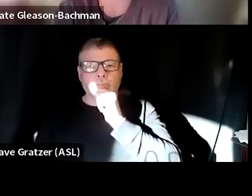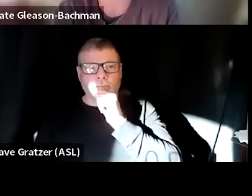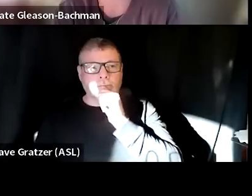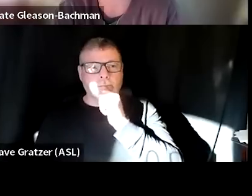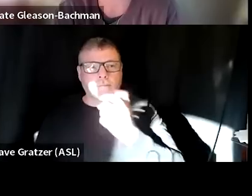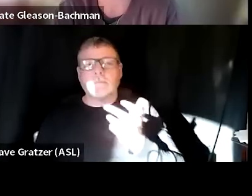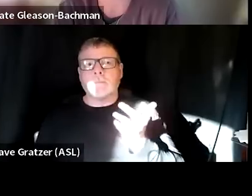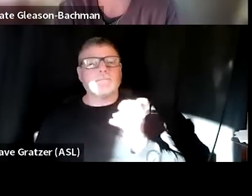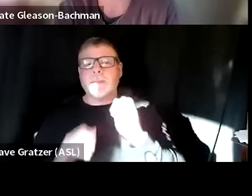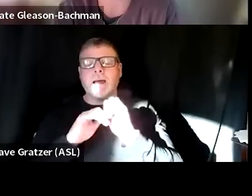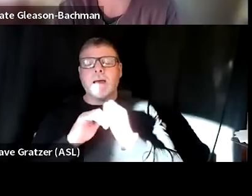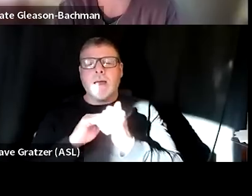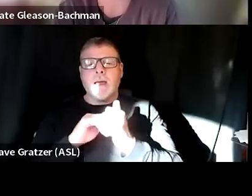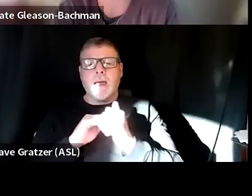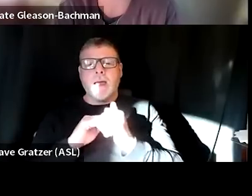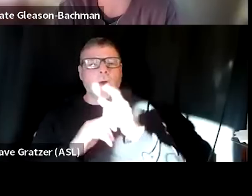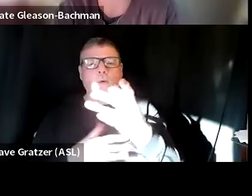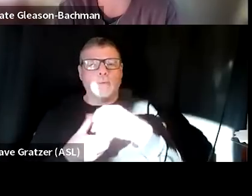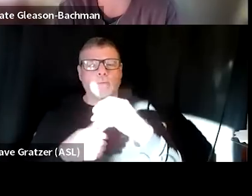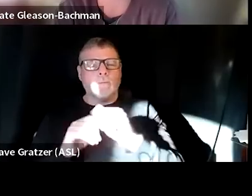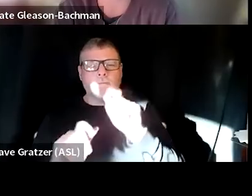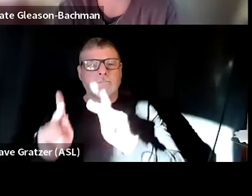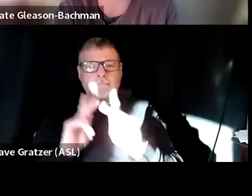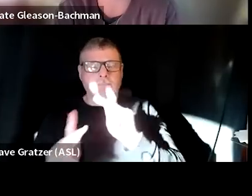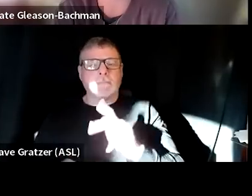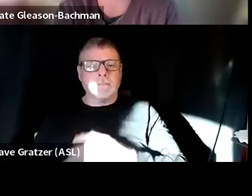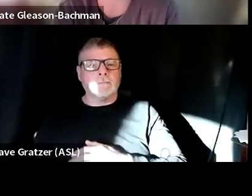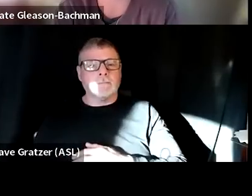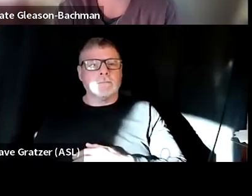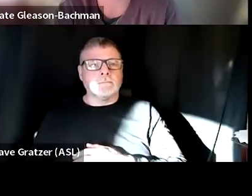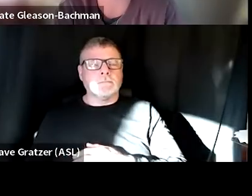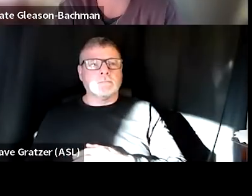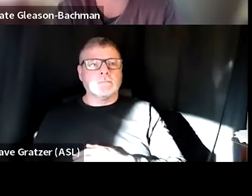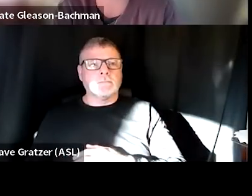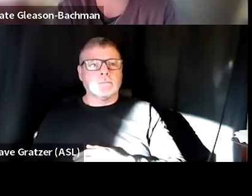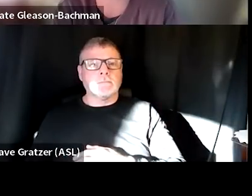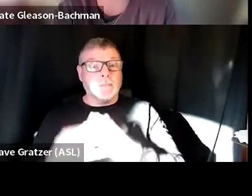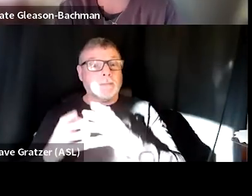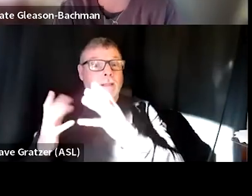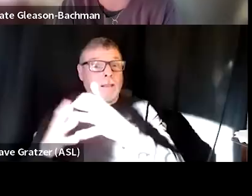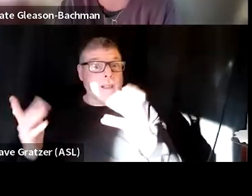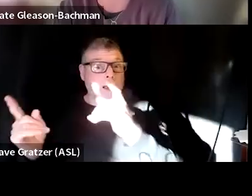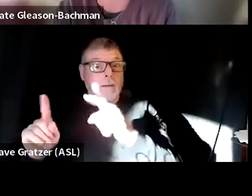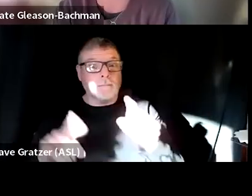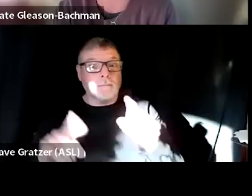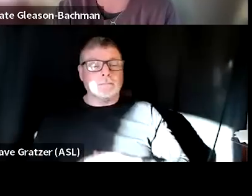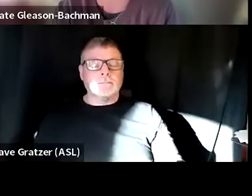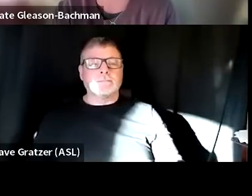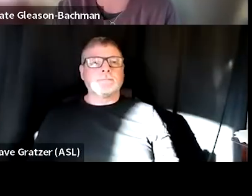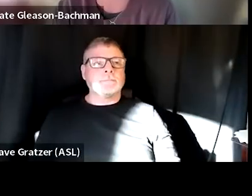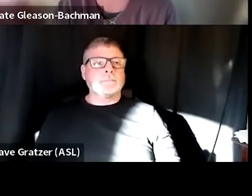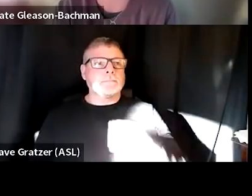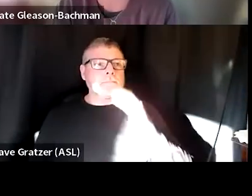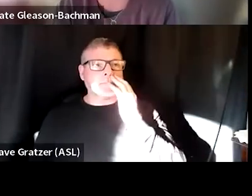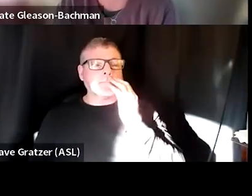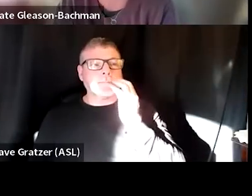of how do you engage with folks when you're in an encampment setting and, you know, there's a lot going on? Well, I mean,